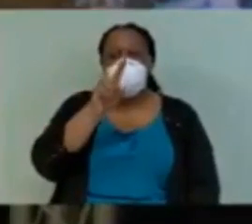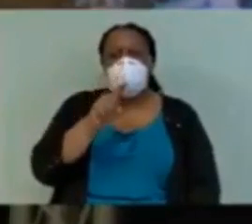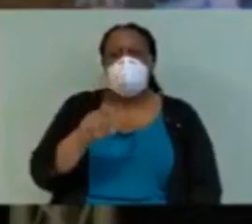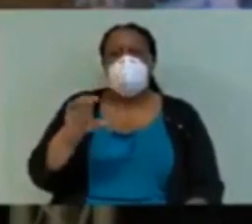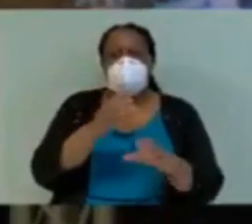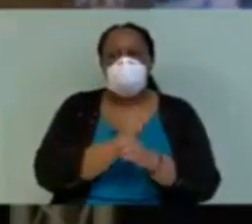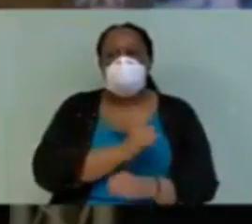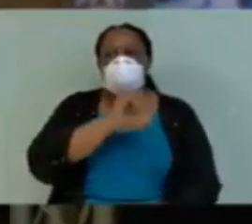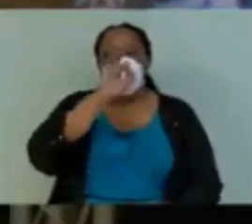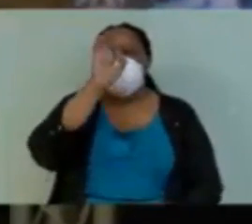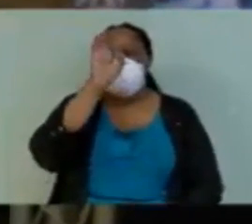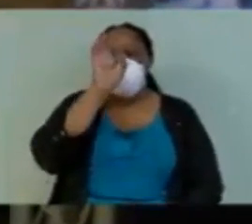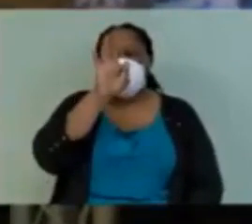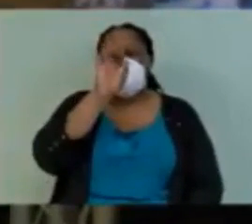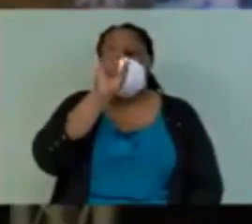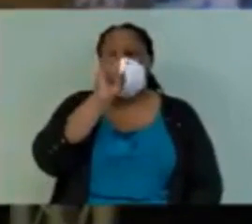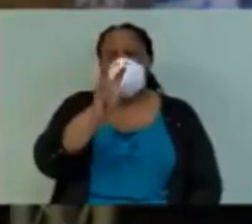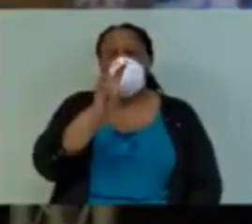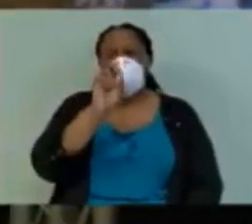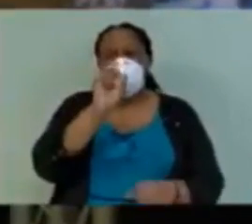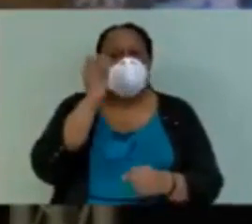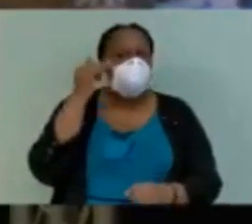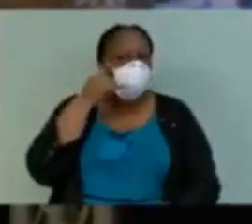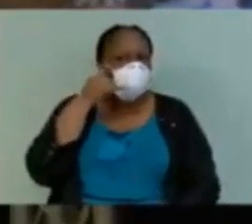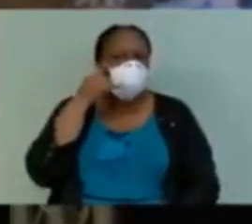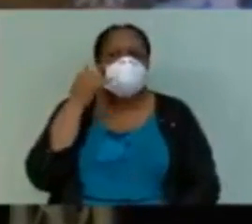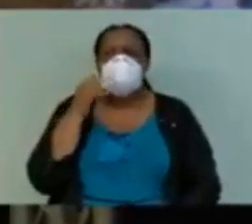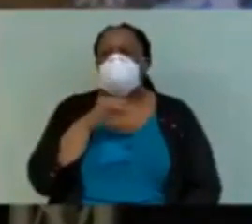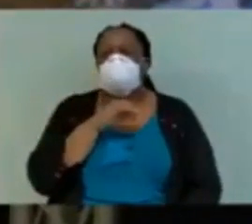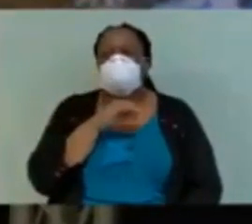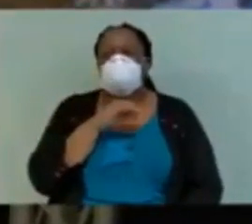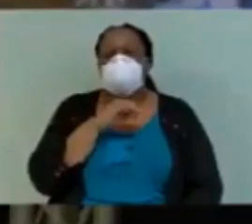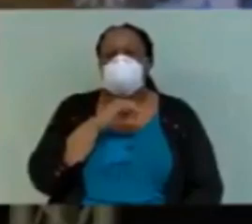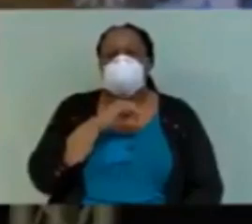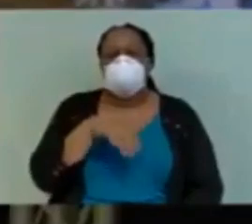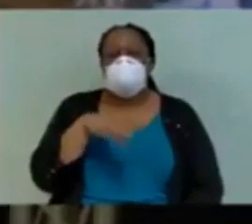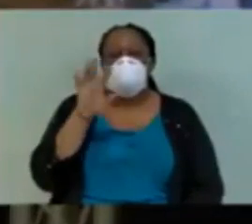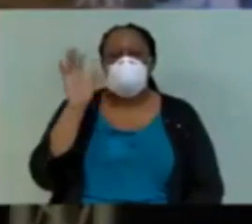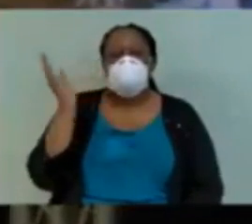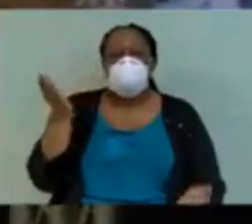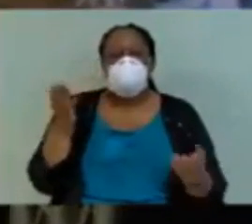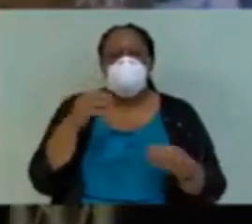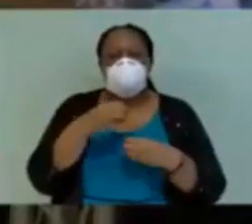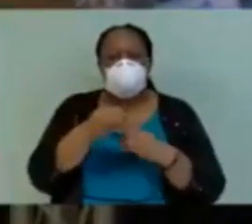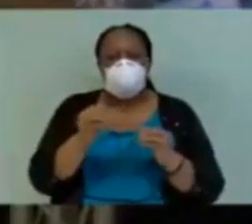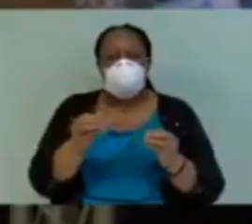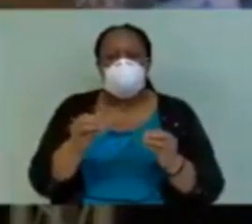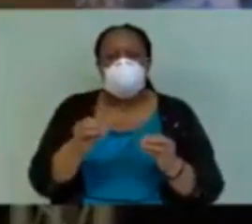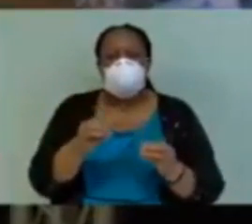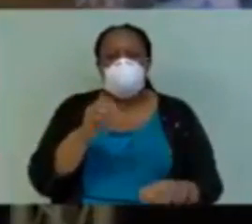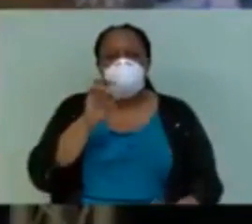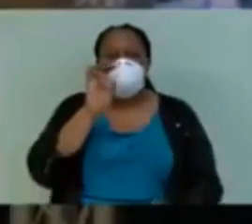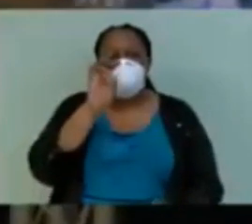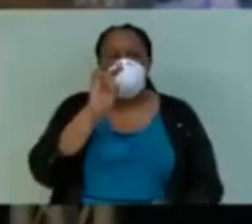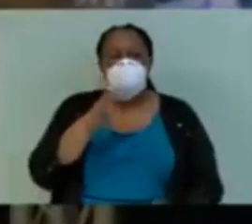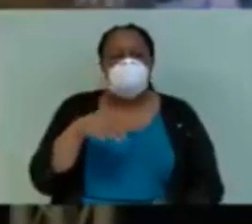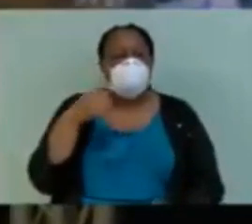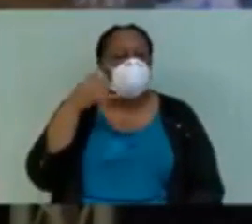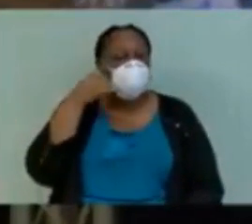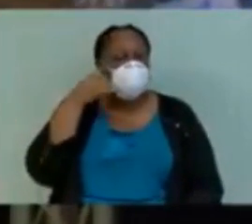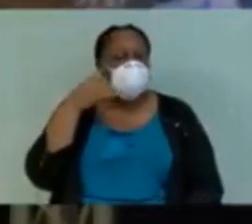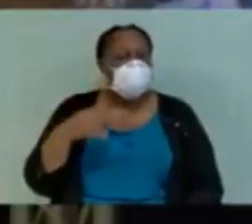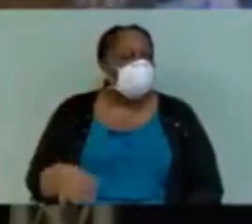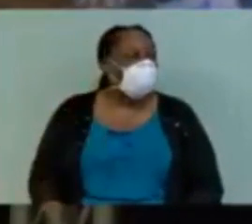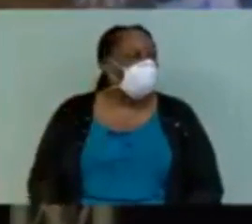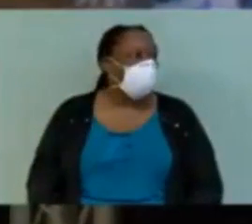311. A total of 33 calls were experienced for the past 24 hours. 30 on